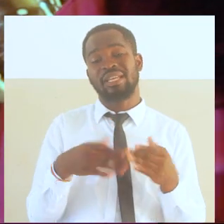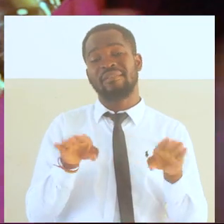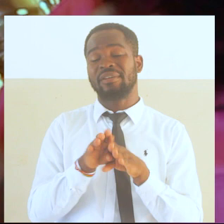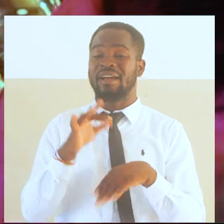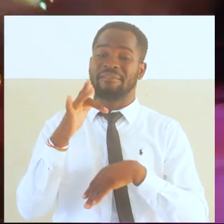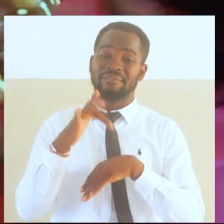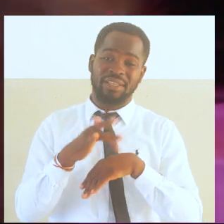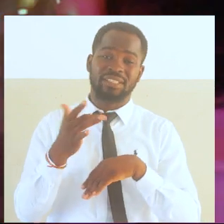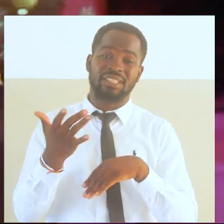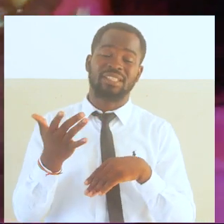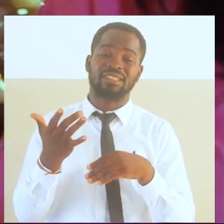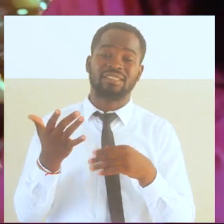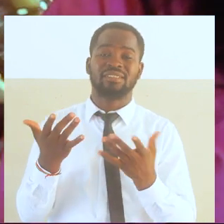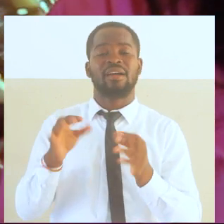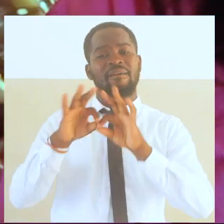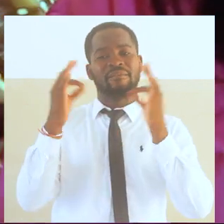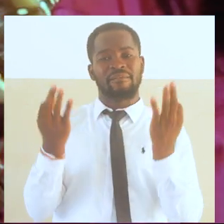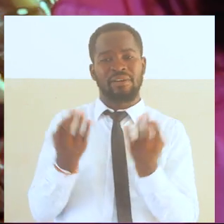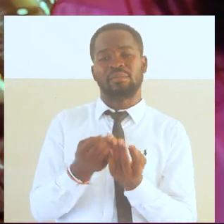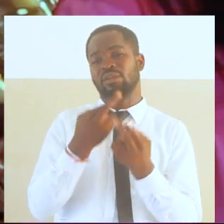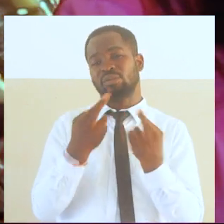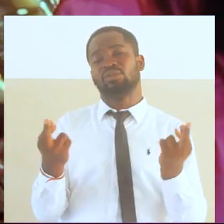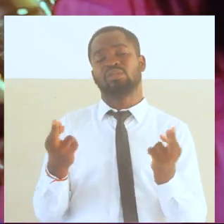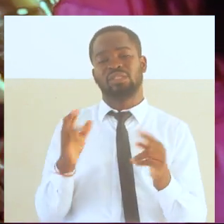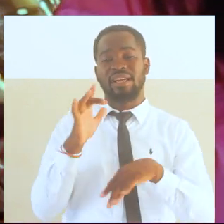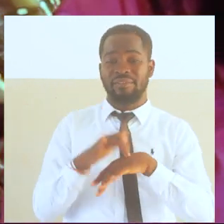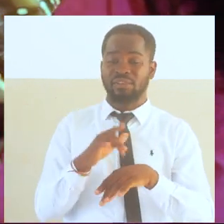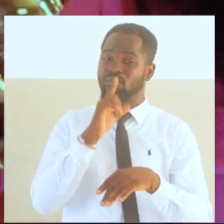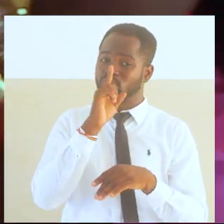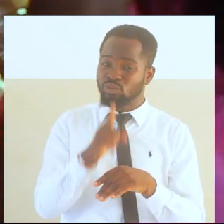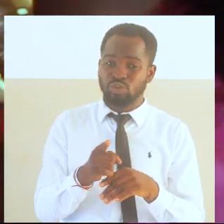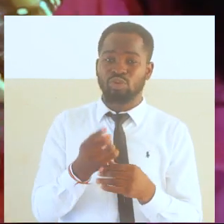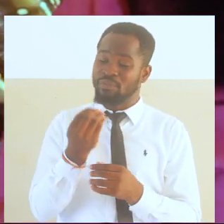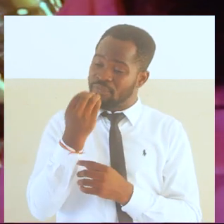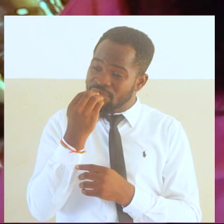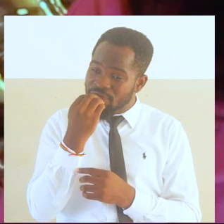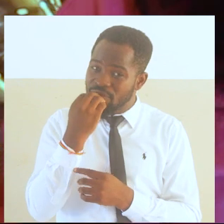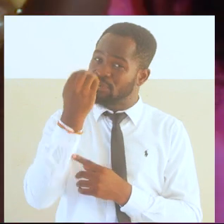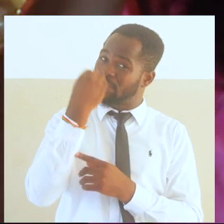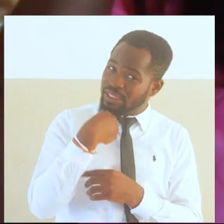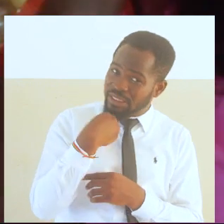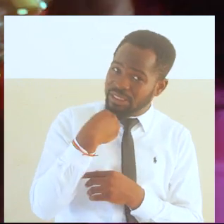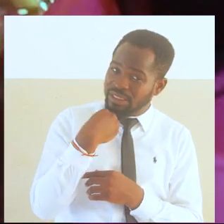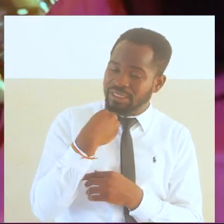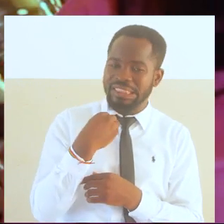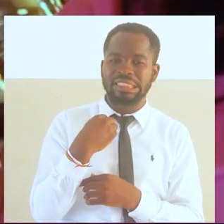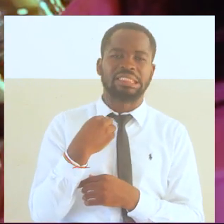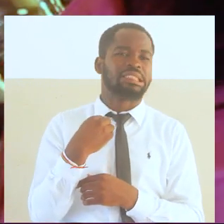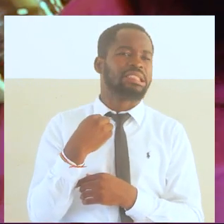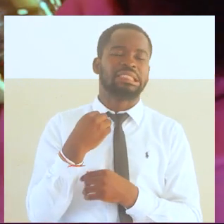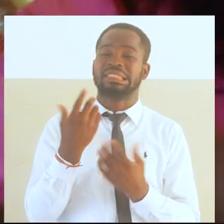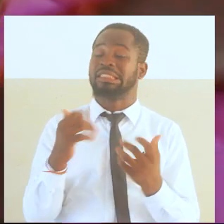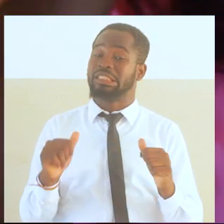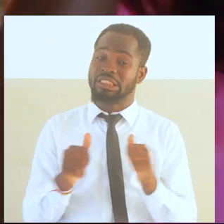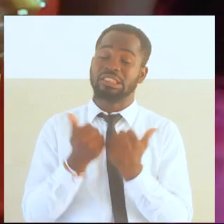like I would feel that I'm messed up, even when I'm not messed up, because I've always been messed